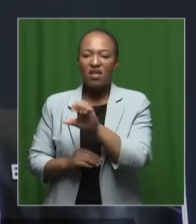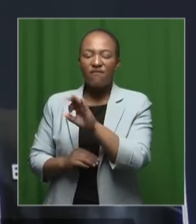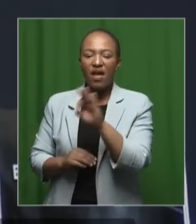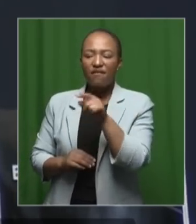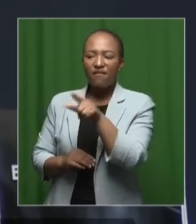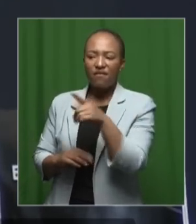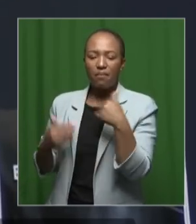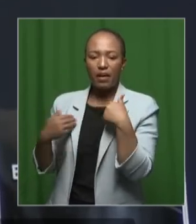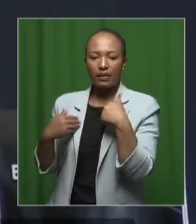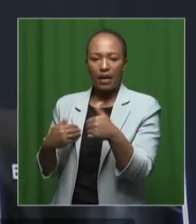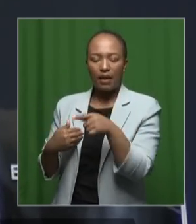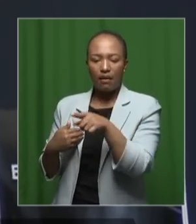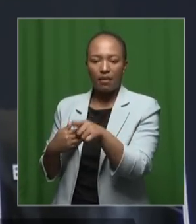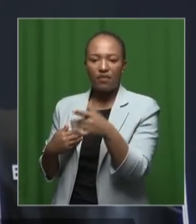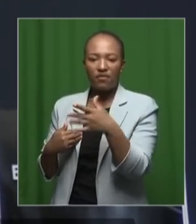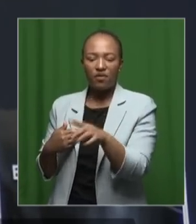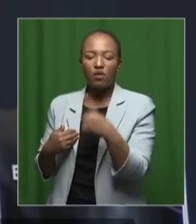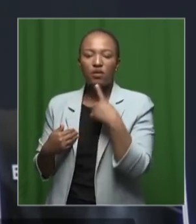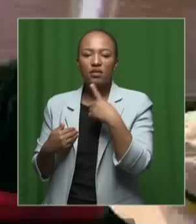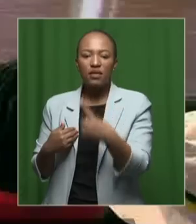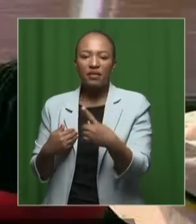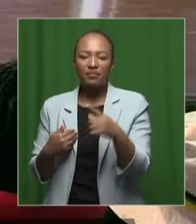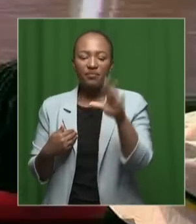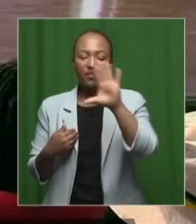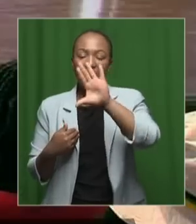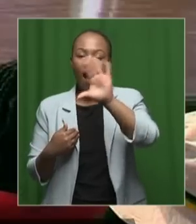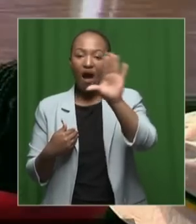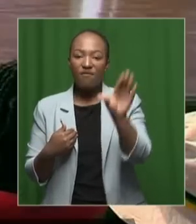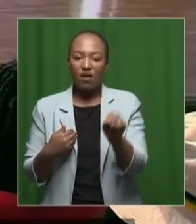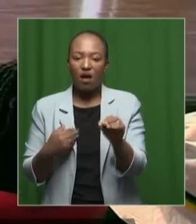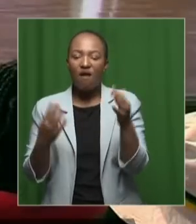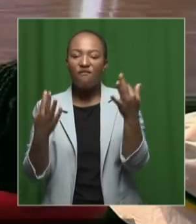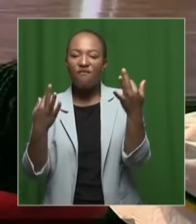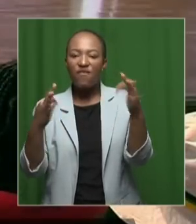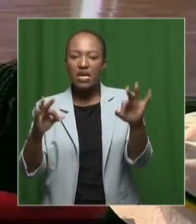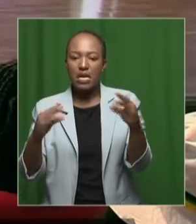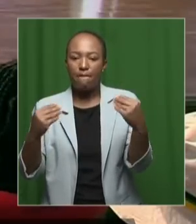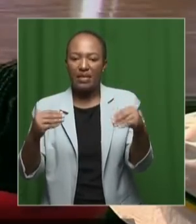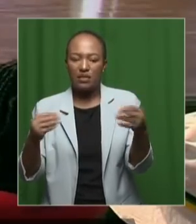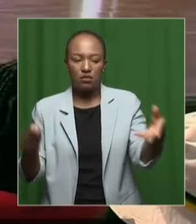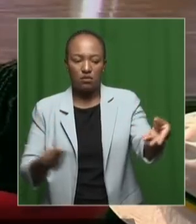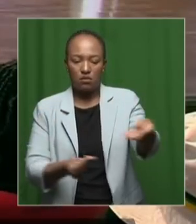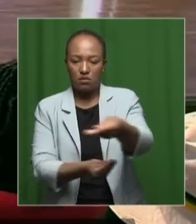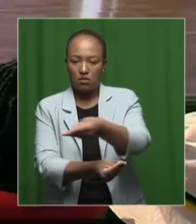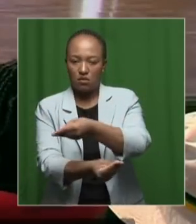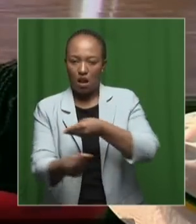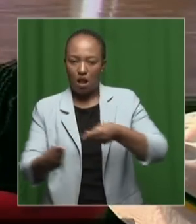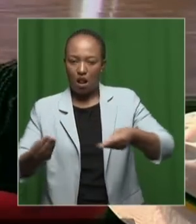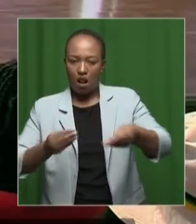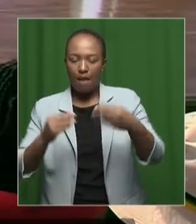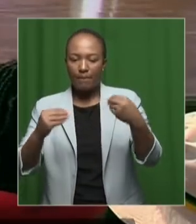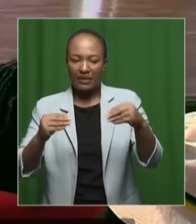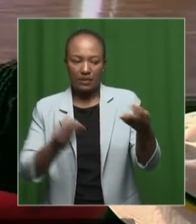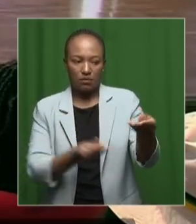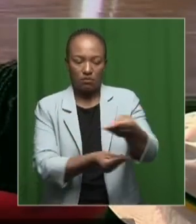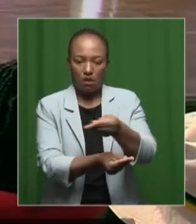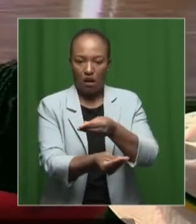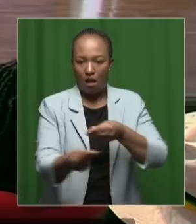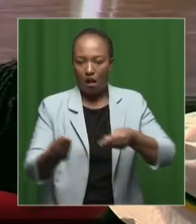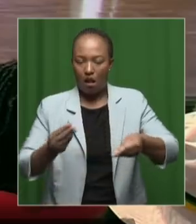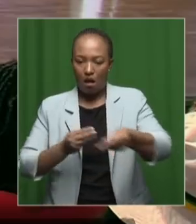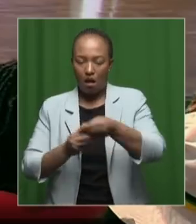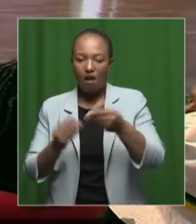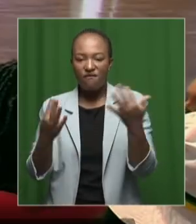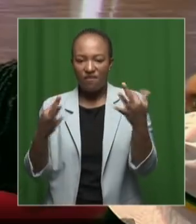started about Africa Continental Free Trade Agreement. The Africa Continental Free Trade Agreement have got